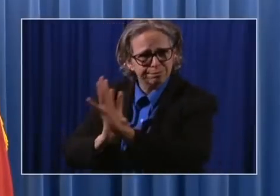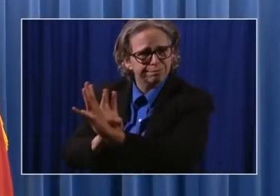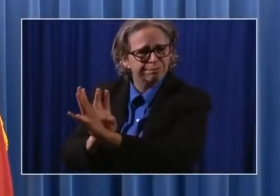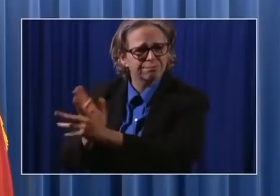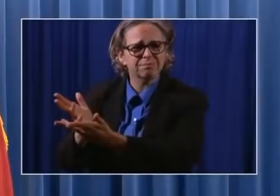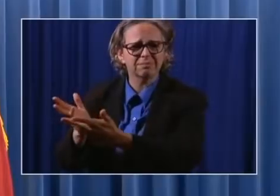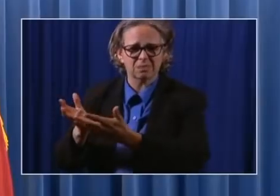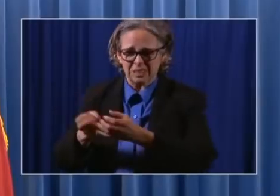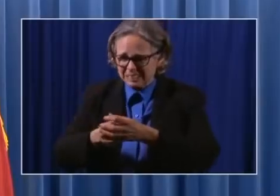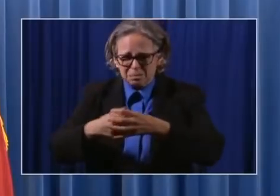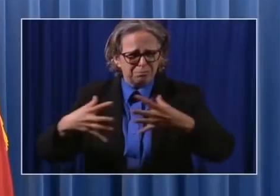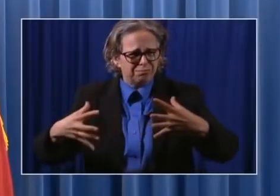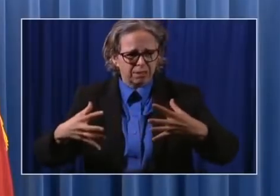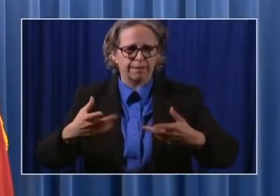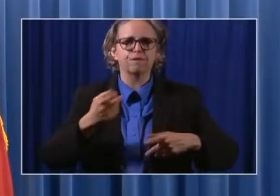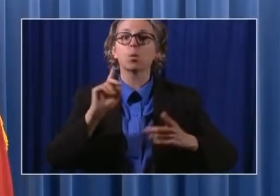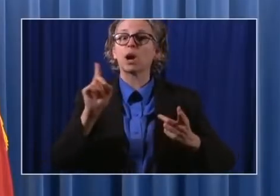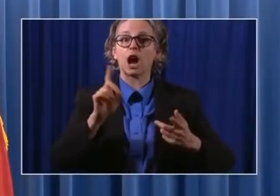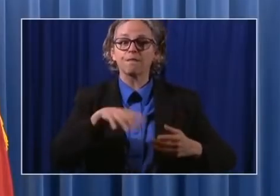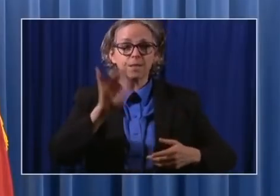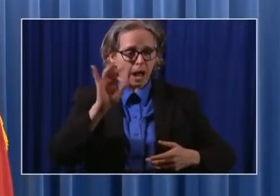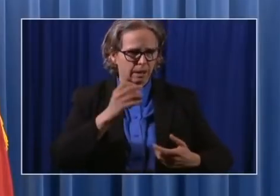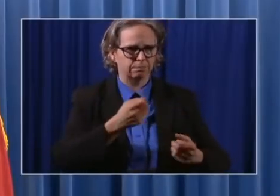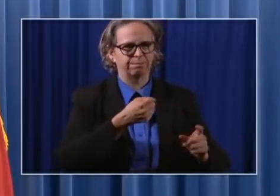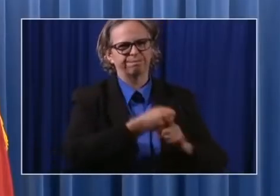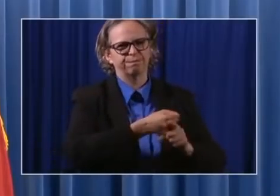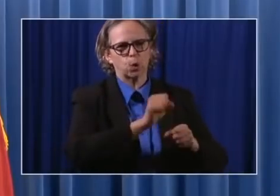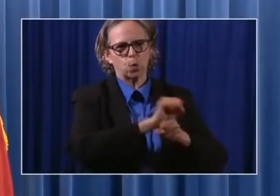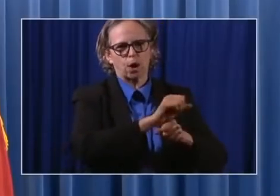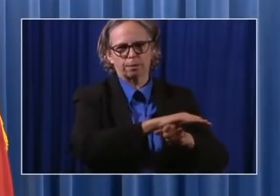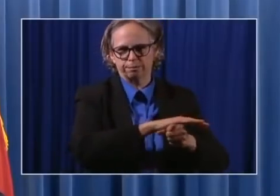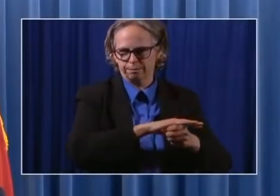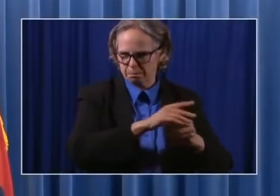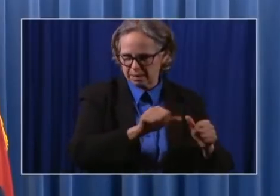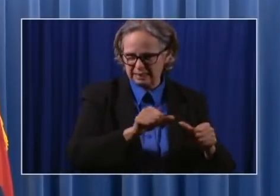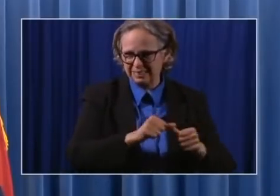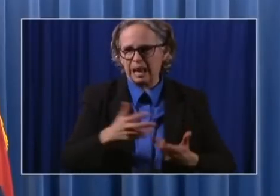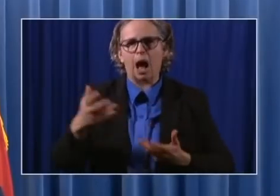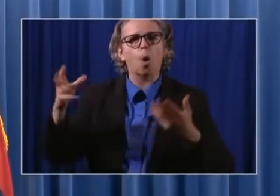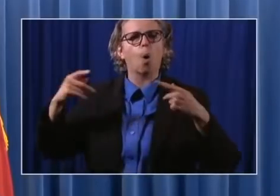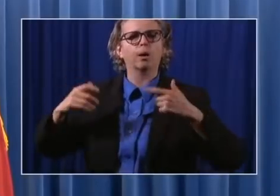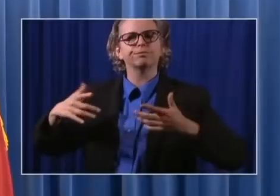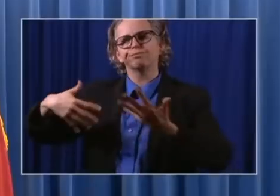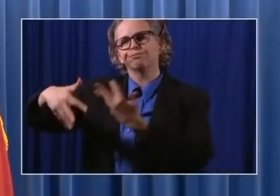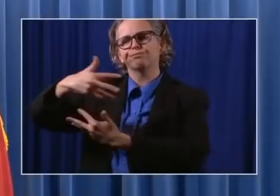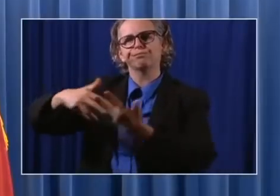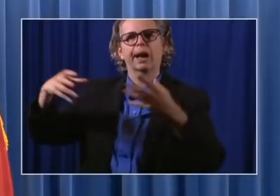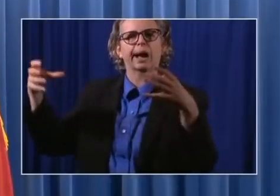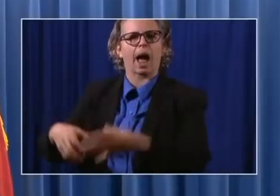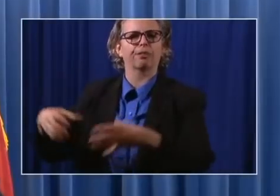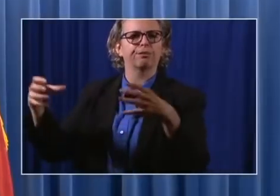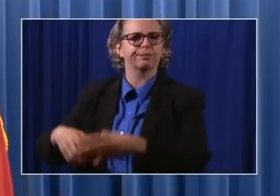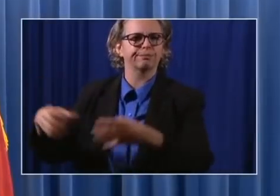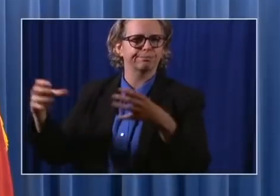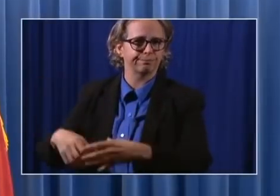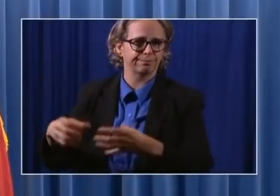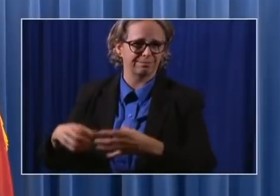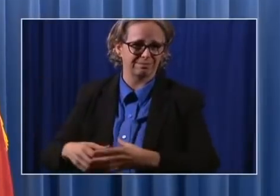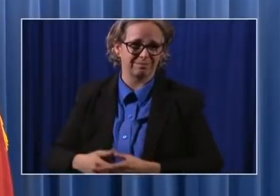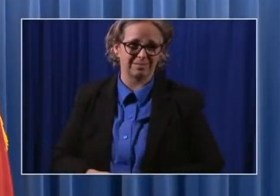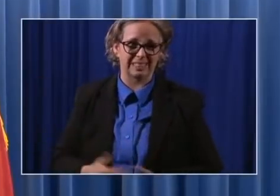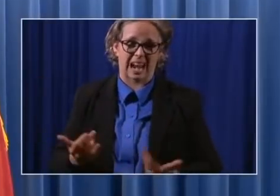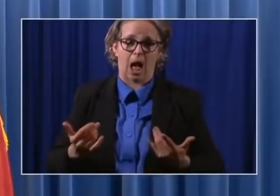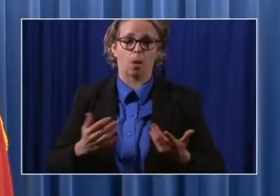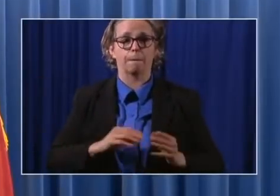social gatherings held in a popular recreation area. Erie County.